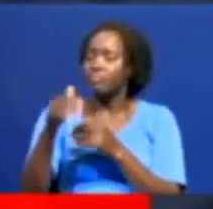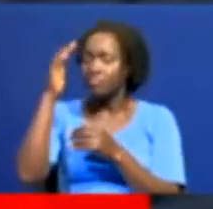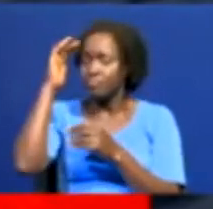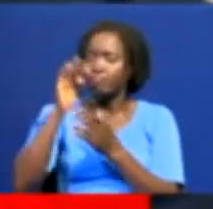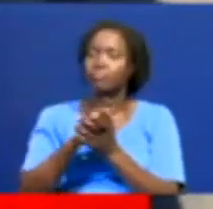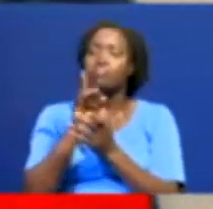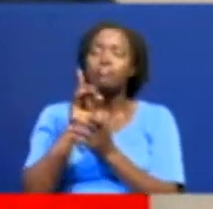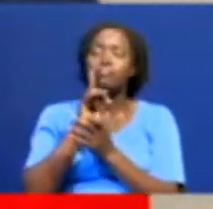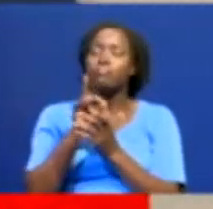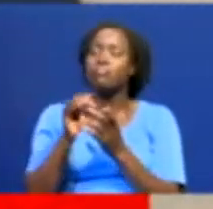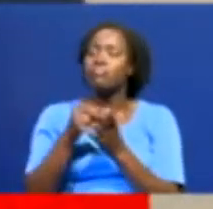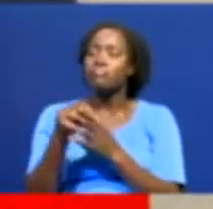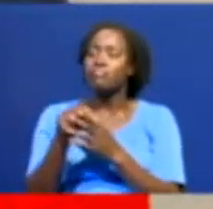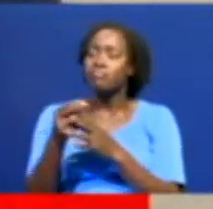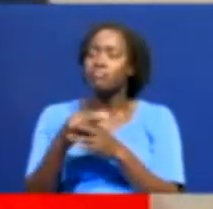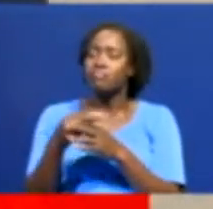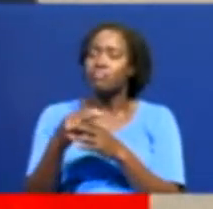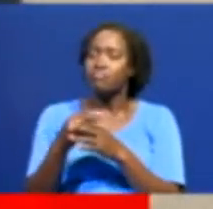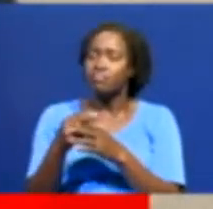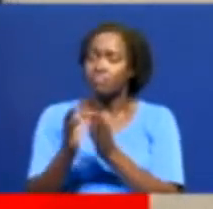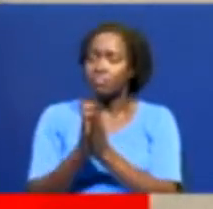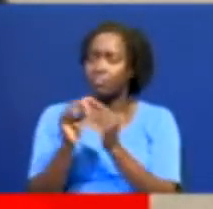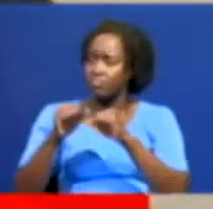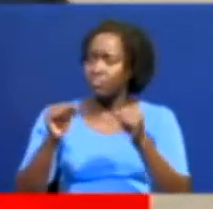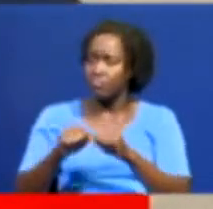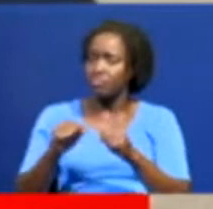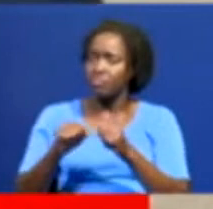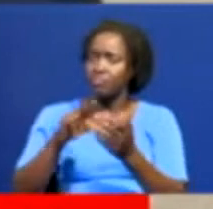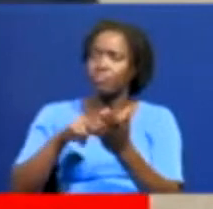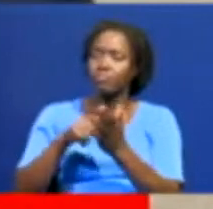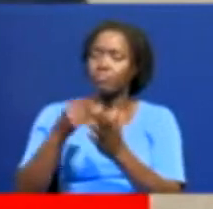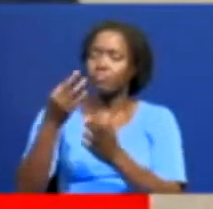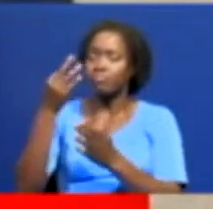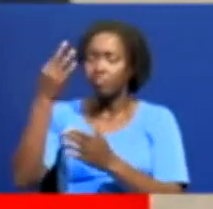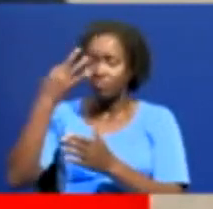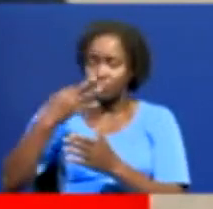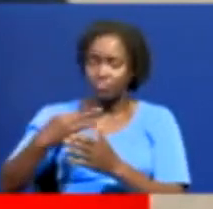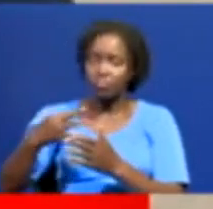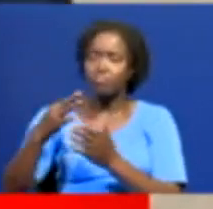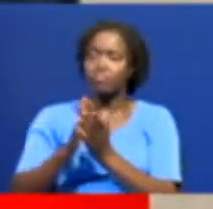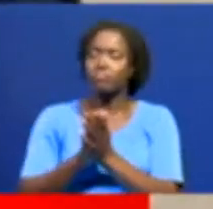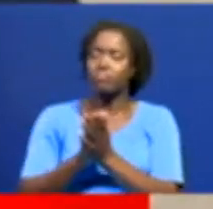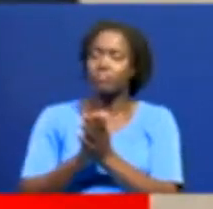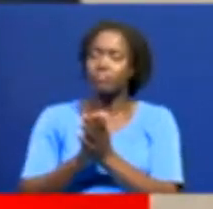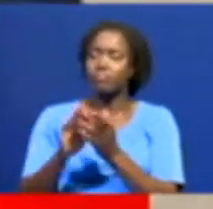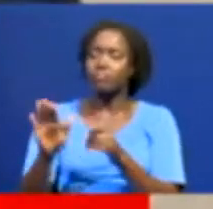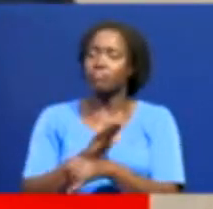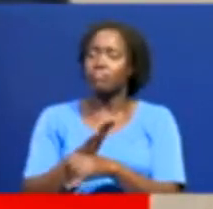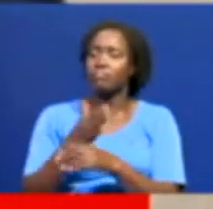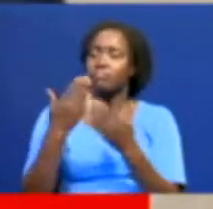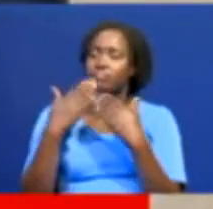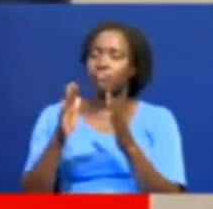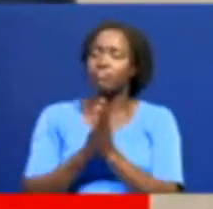tomorrow or soon as possible, they'll be there. The project will be in three phases, and it will the total completion will